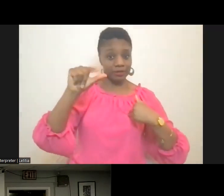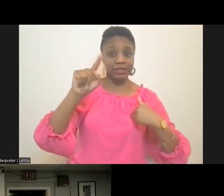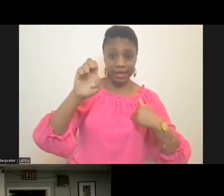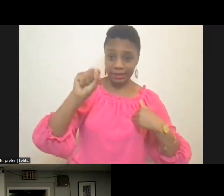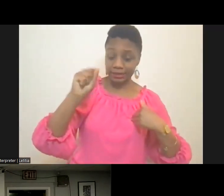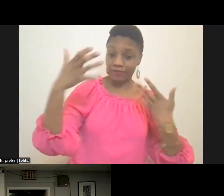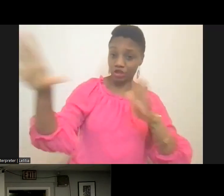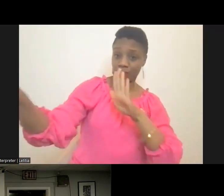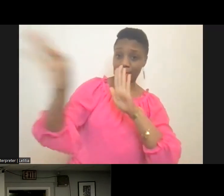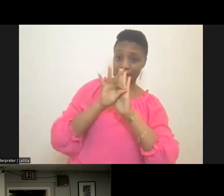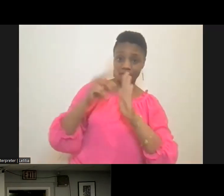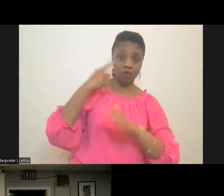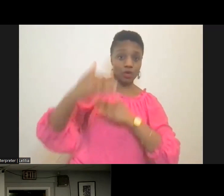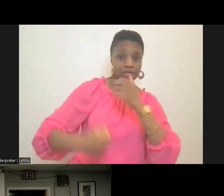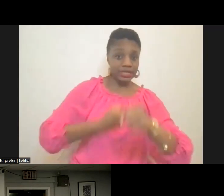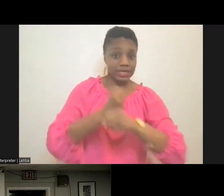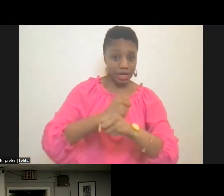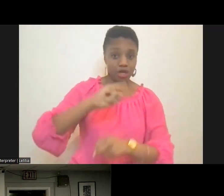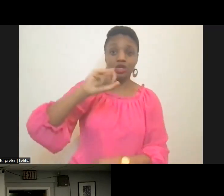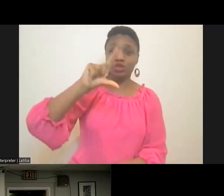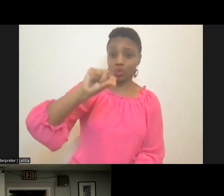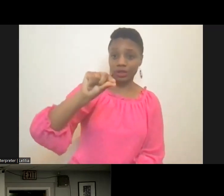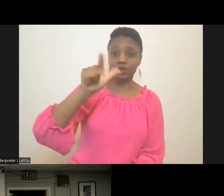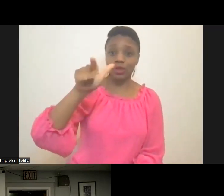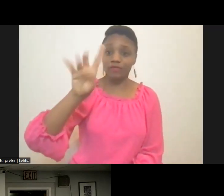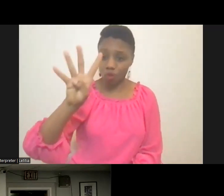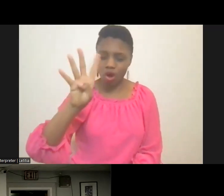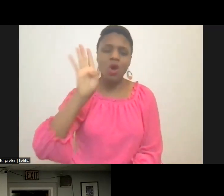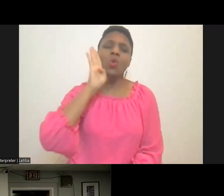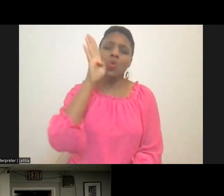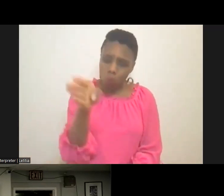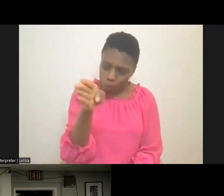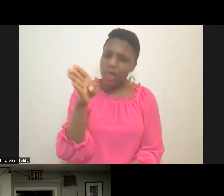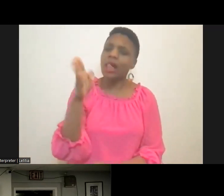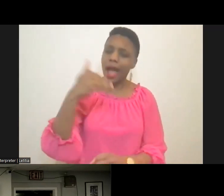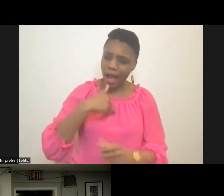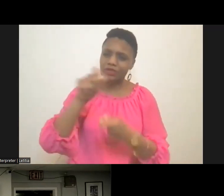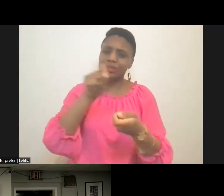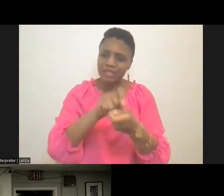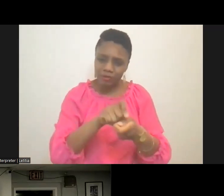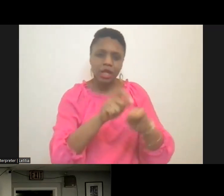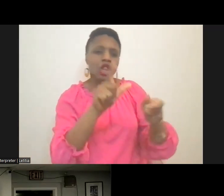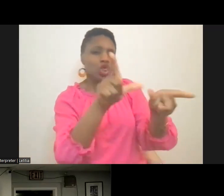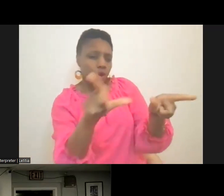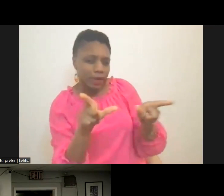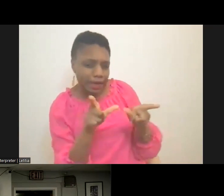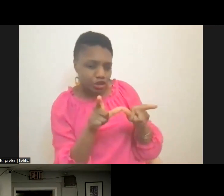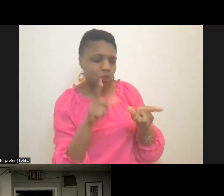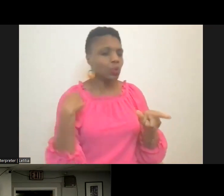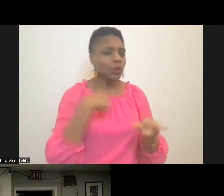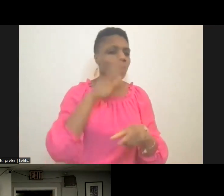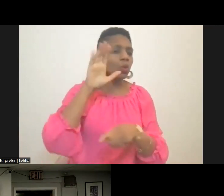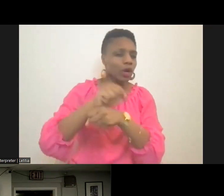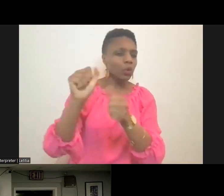2024. And we have a list of locations where we'll go in person. So we'll work with ERG to help us